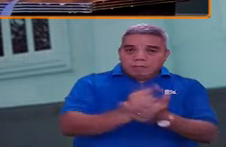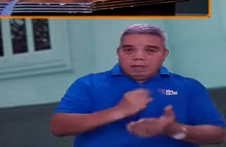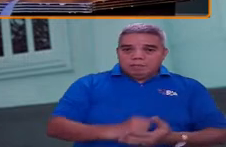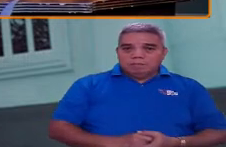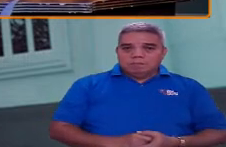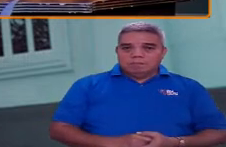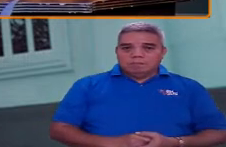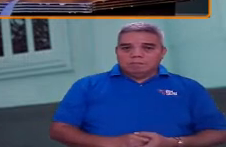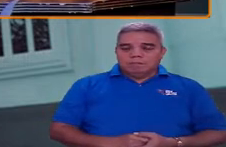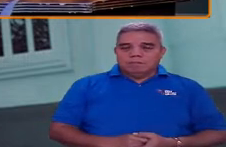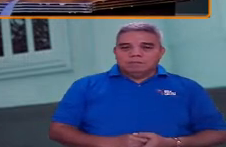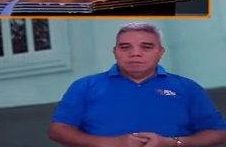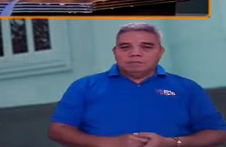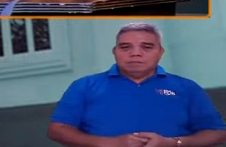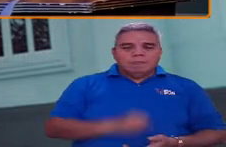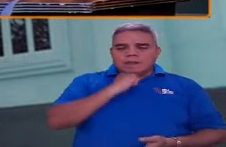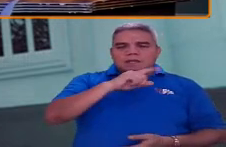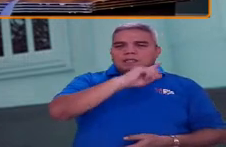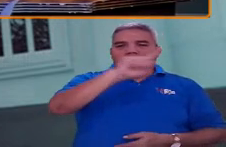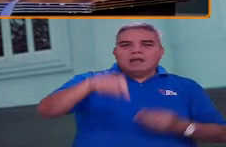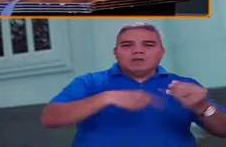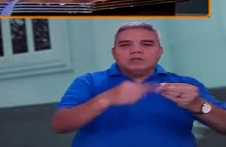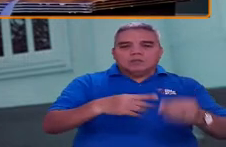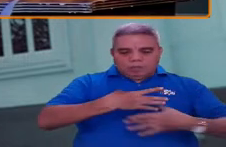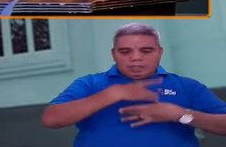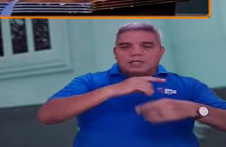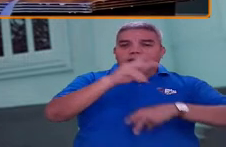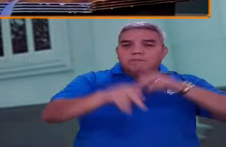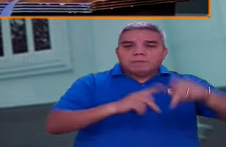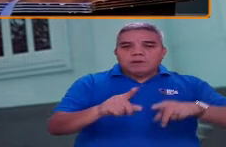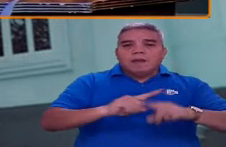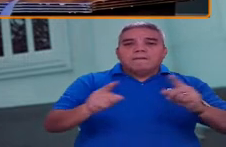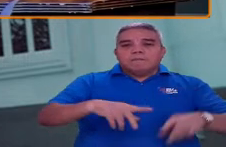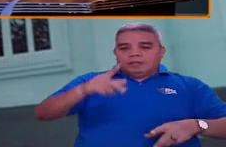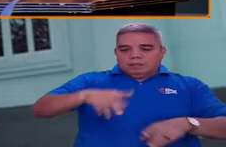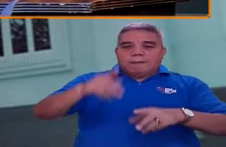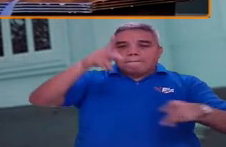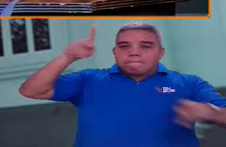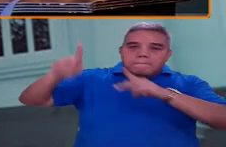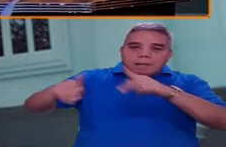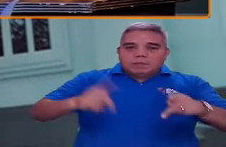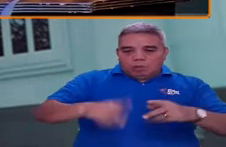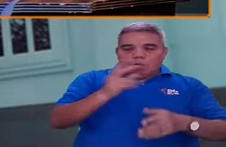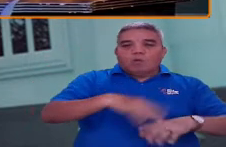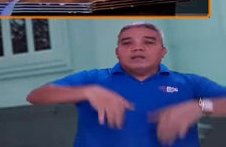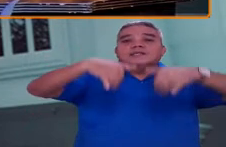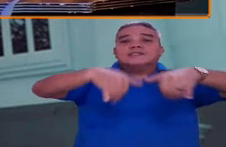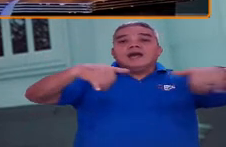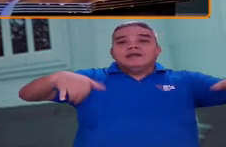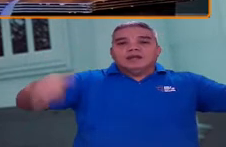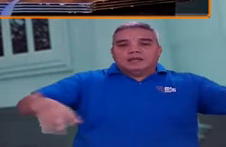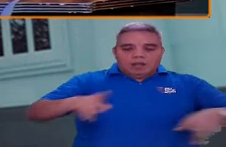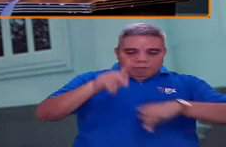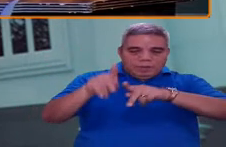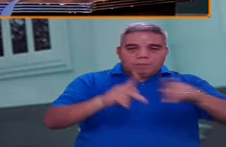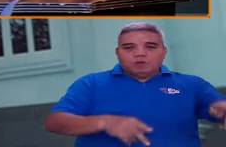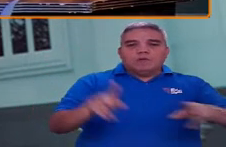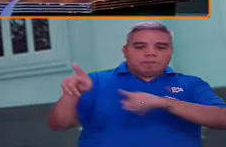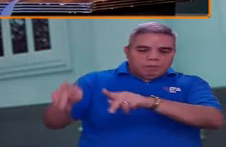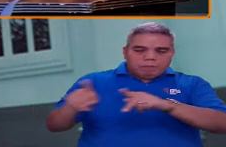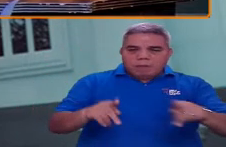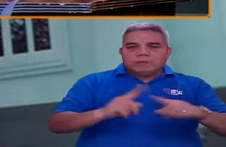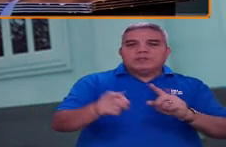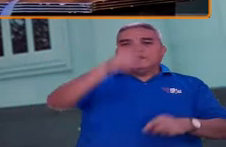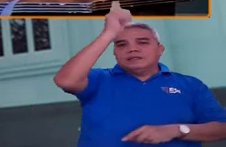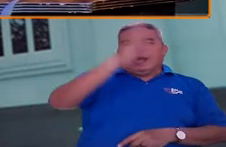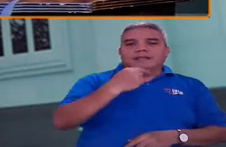Amen. Not according to the desire of people and demand of people or standard of the people or preference of the people,